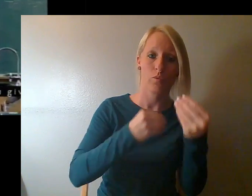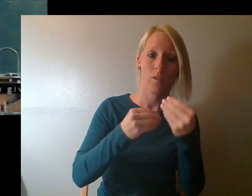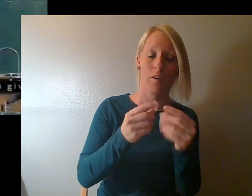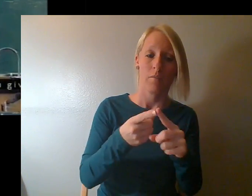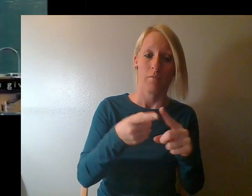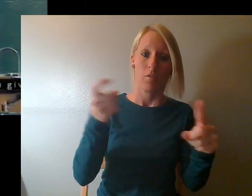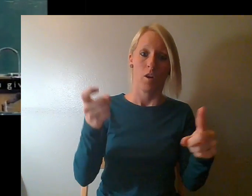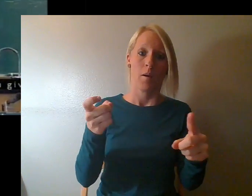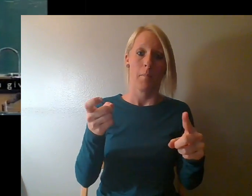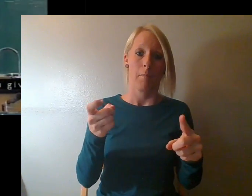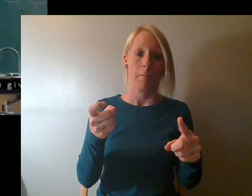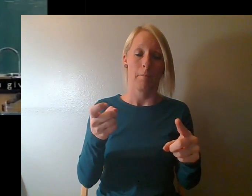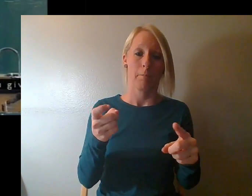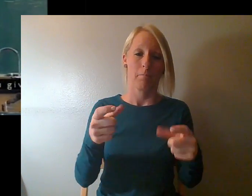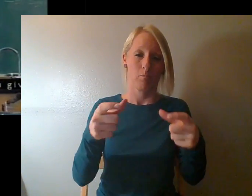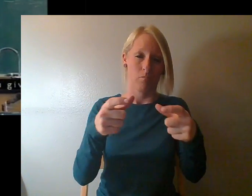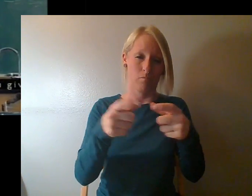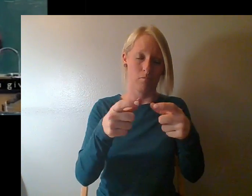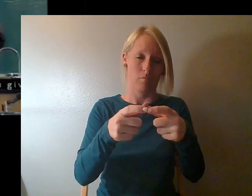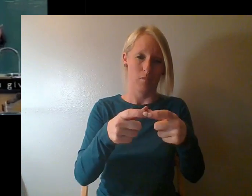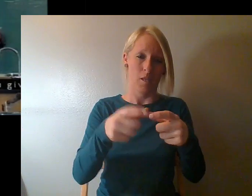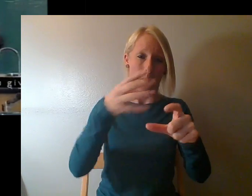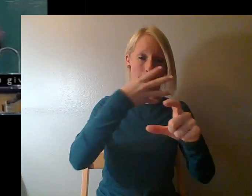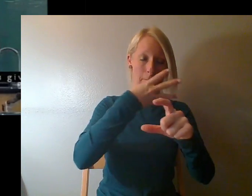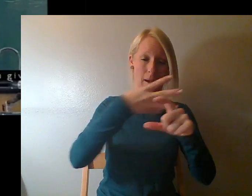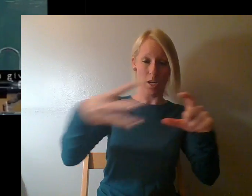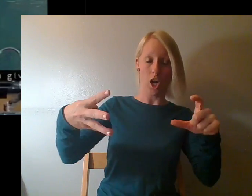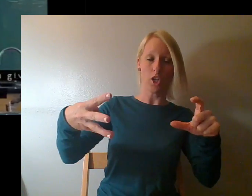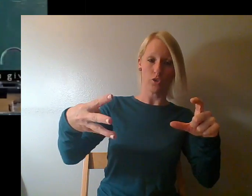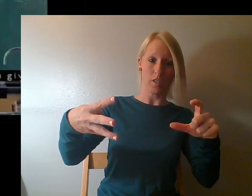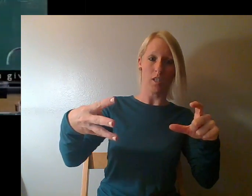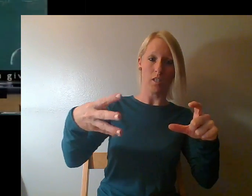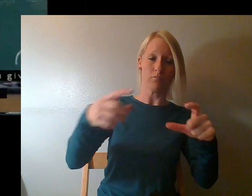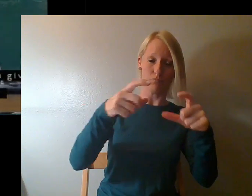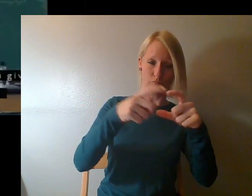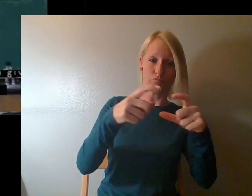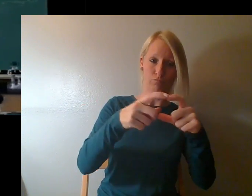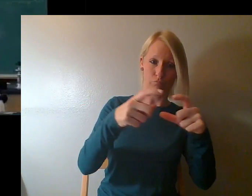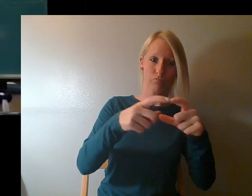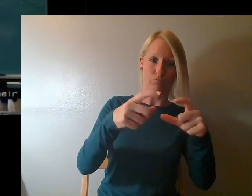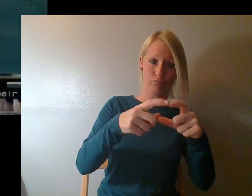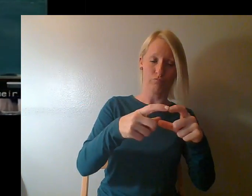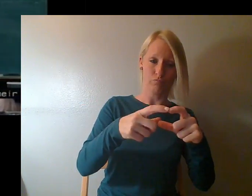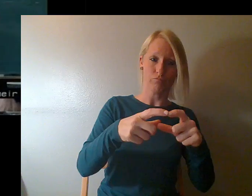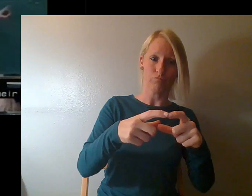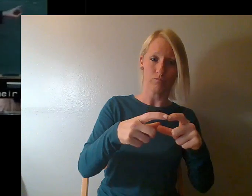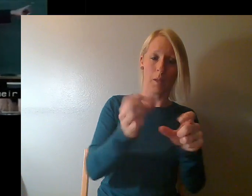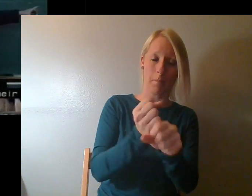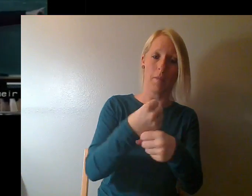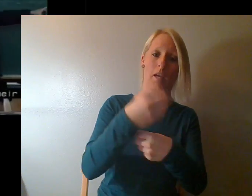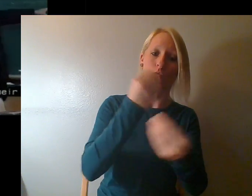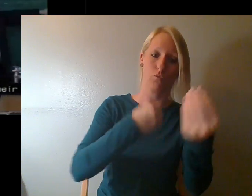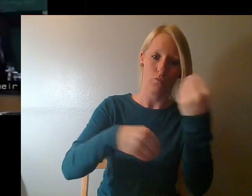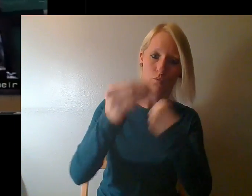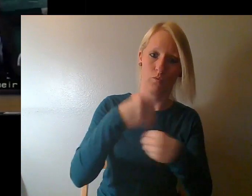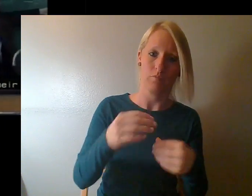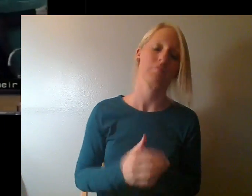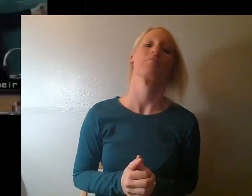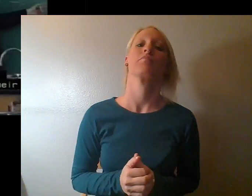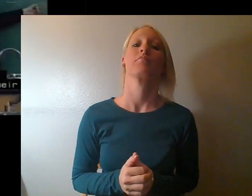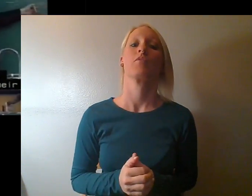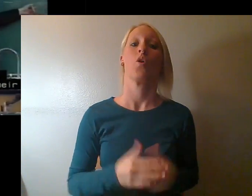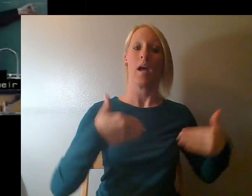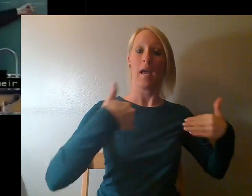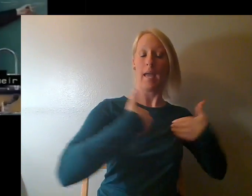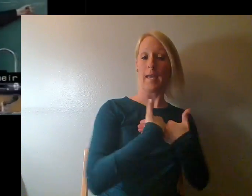give the cell energy to live. Now, see, animal cells don't do this. Animal cells have to get their food from this